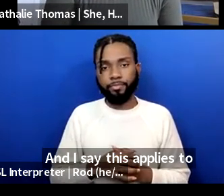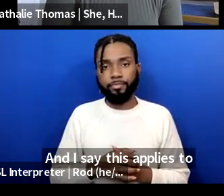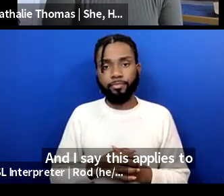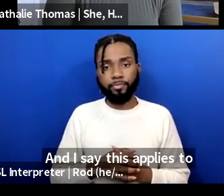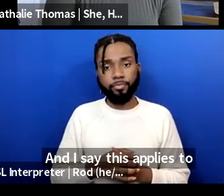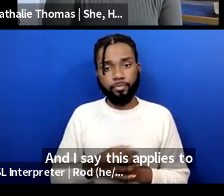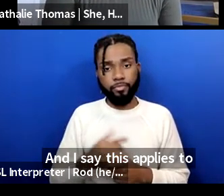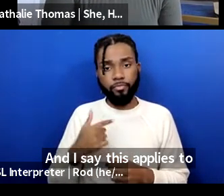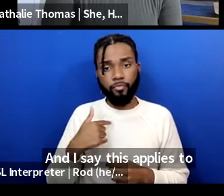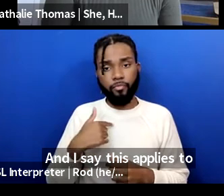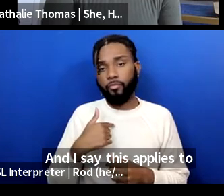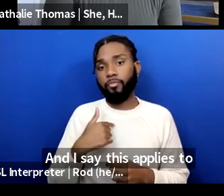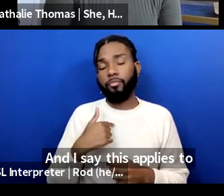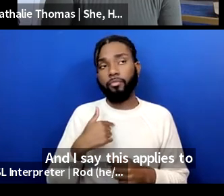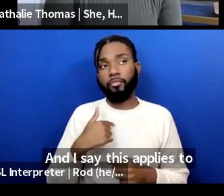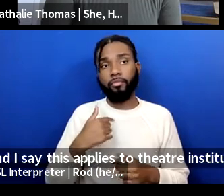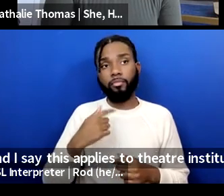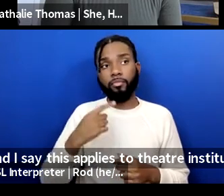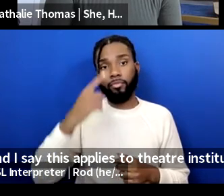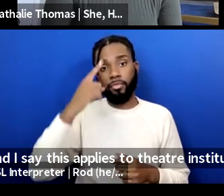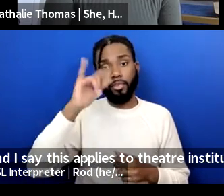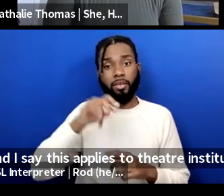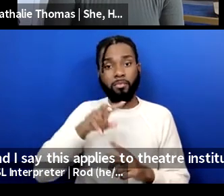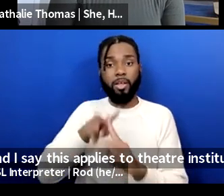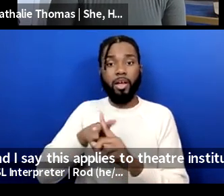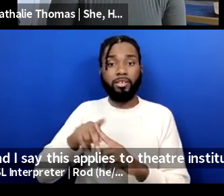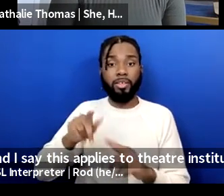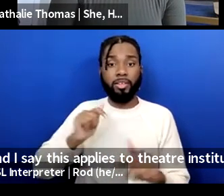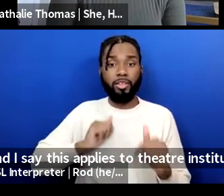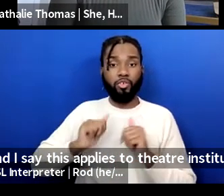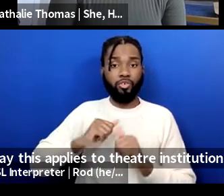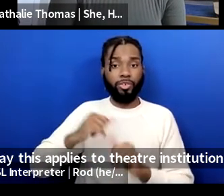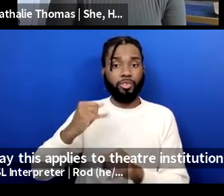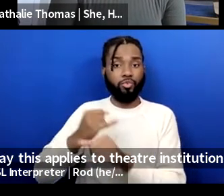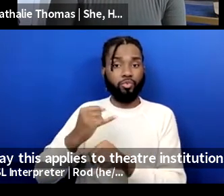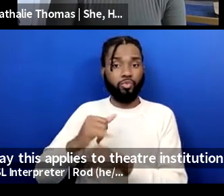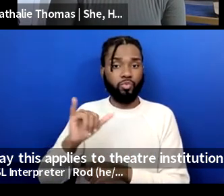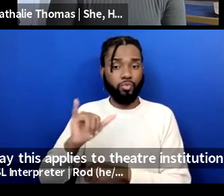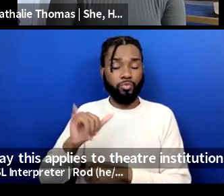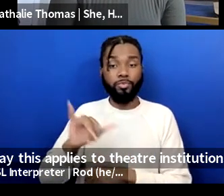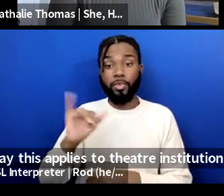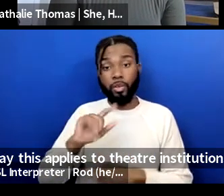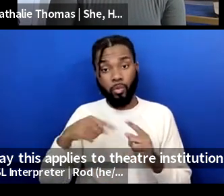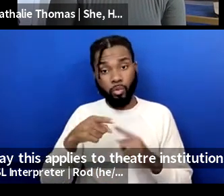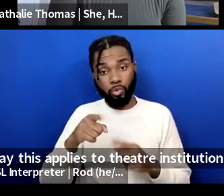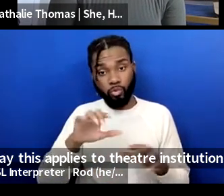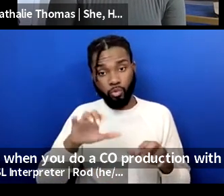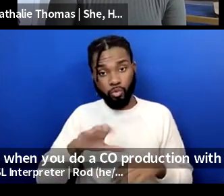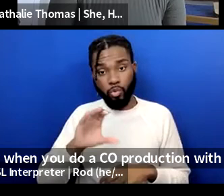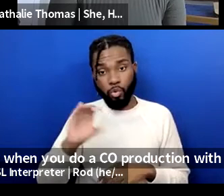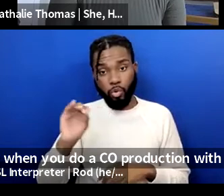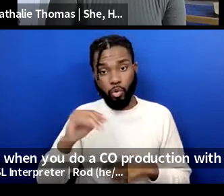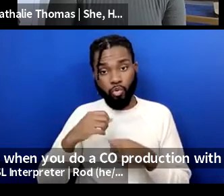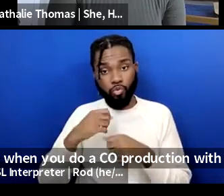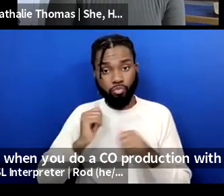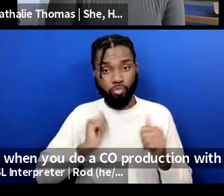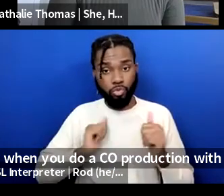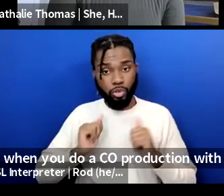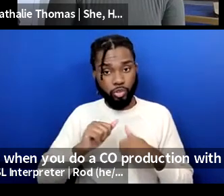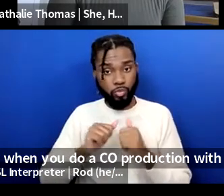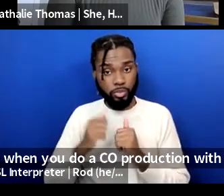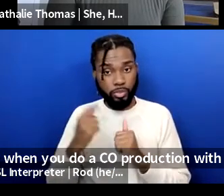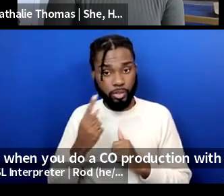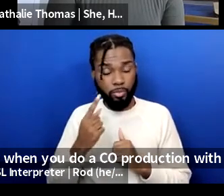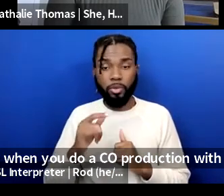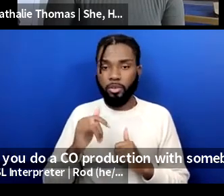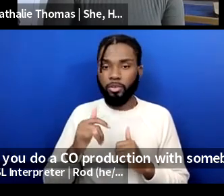to theater institutions as well. Like when you do a co-production with somebody, it's now mostly about